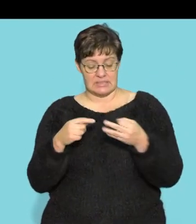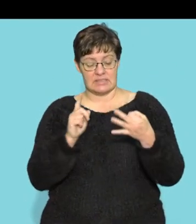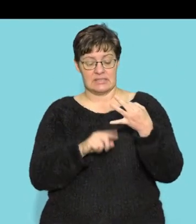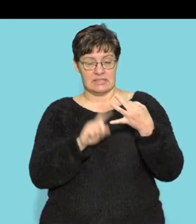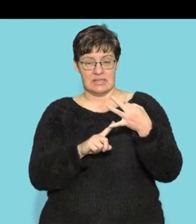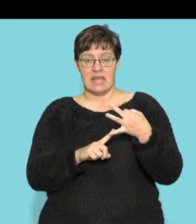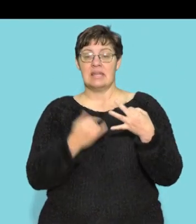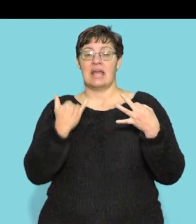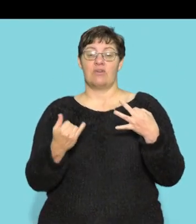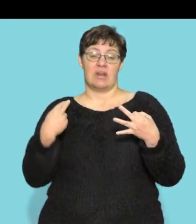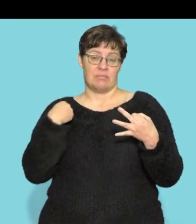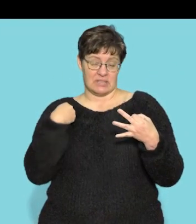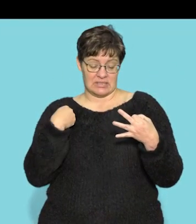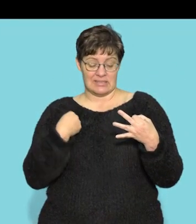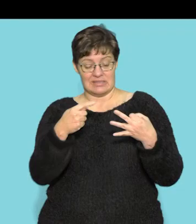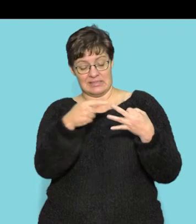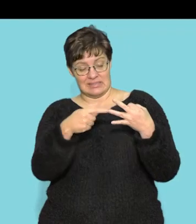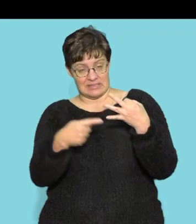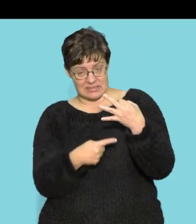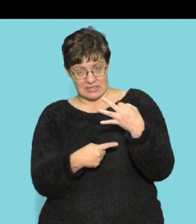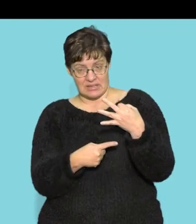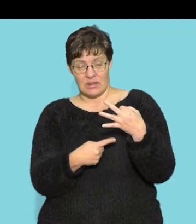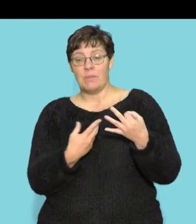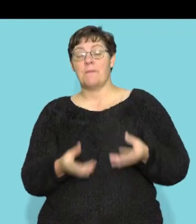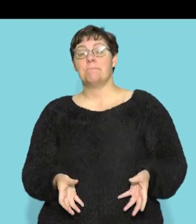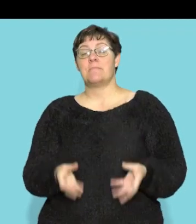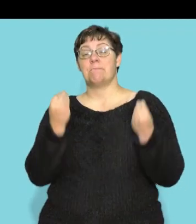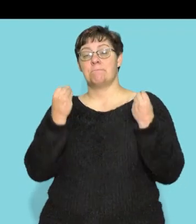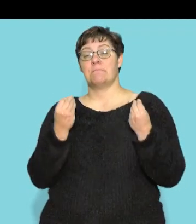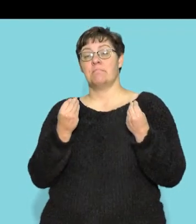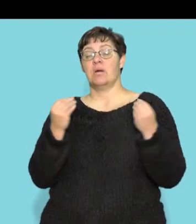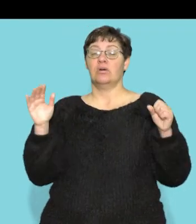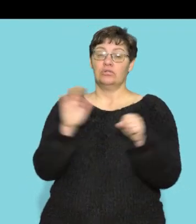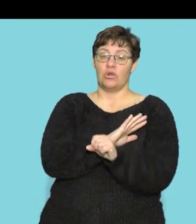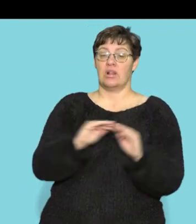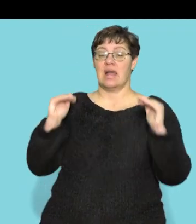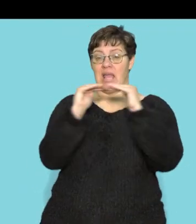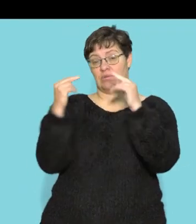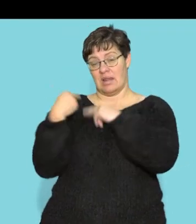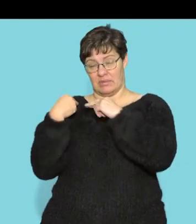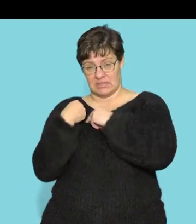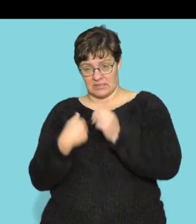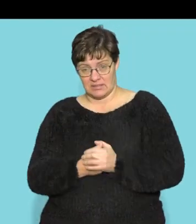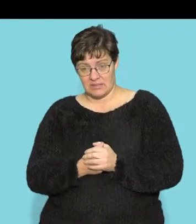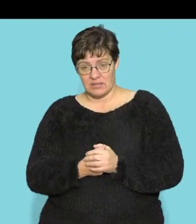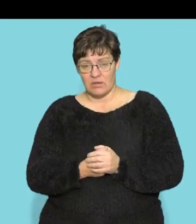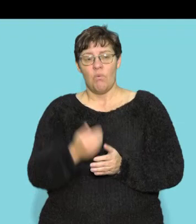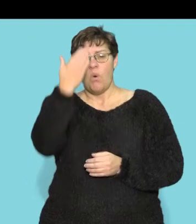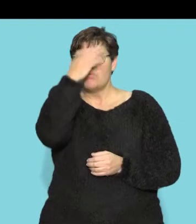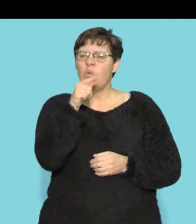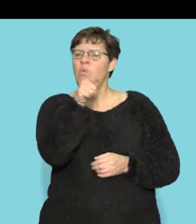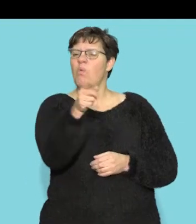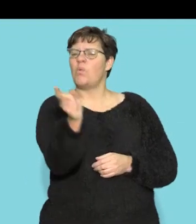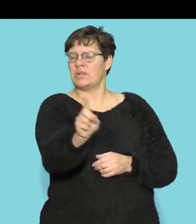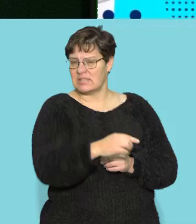my current liabilities will then give me my total equity and liabilities. What do we know from the balance sheet?